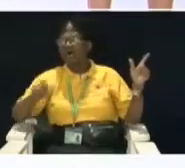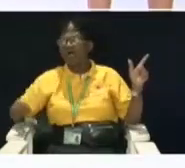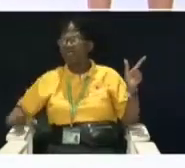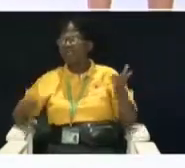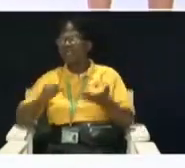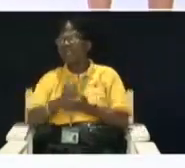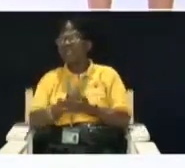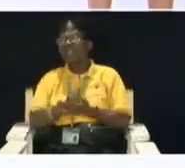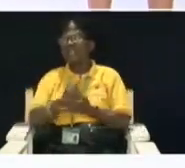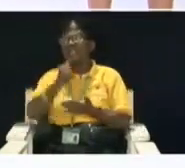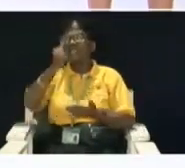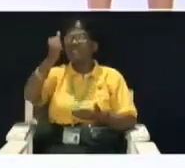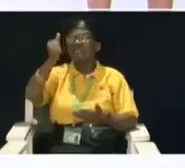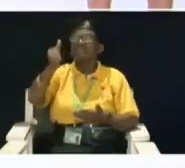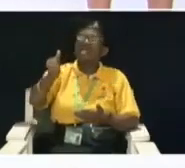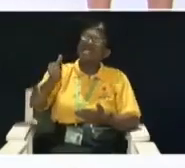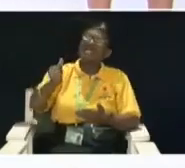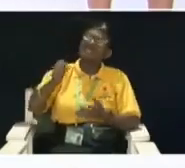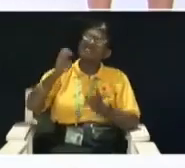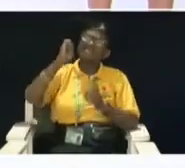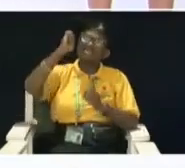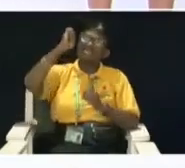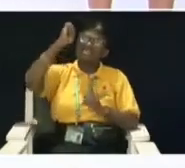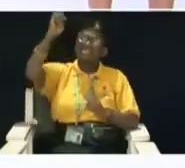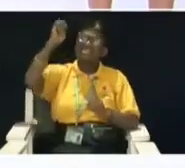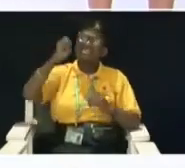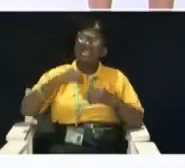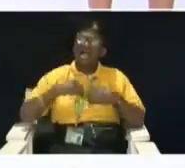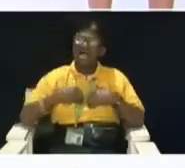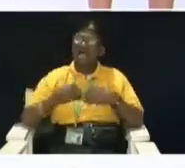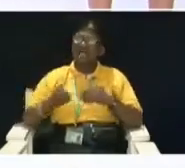he has